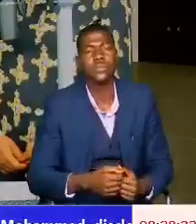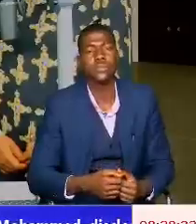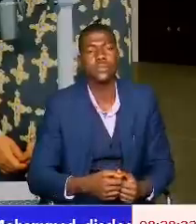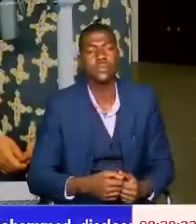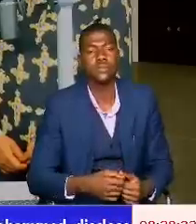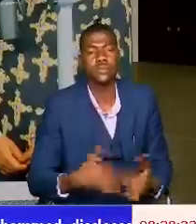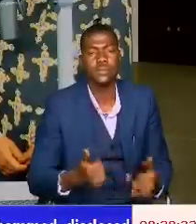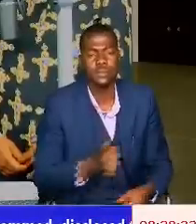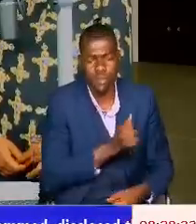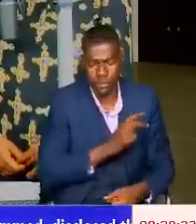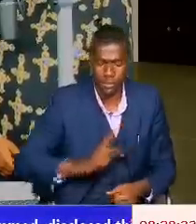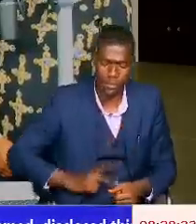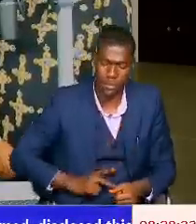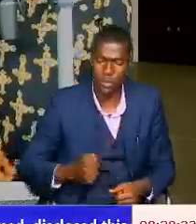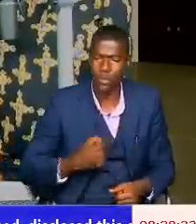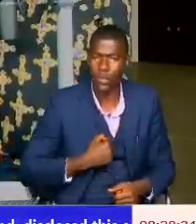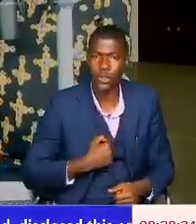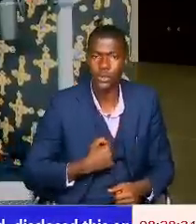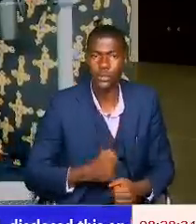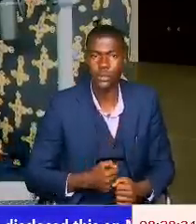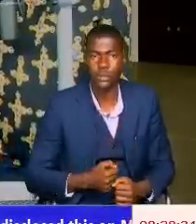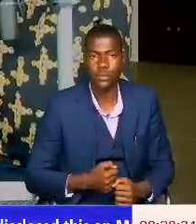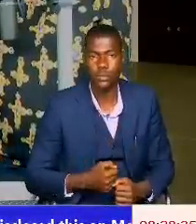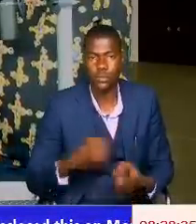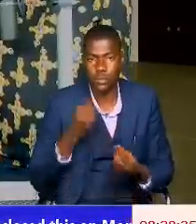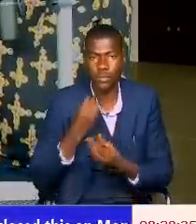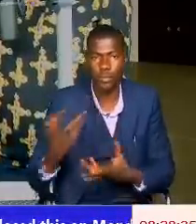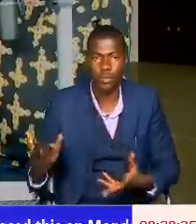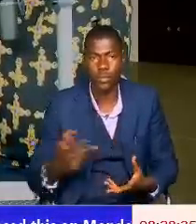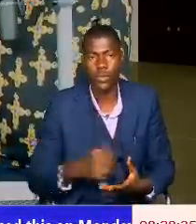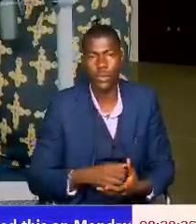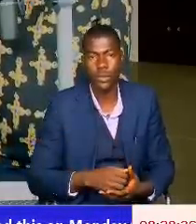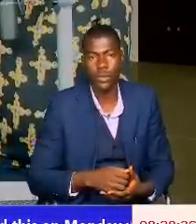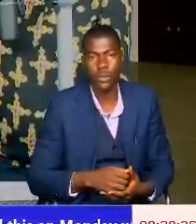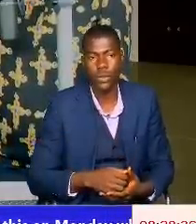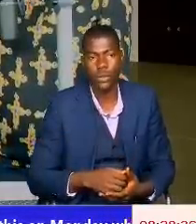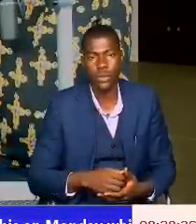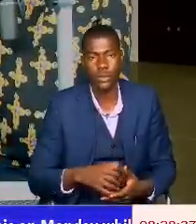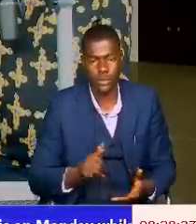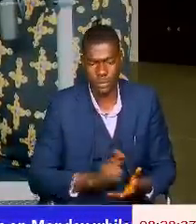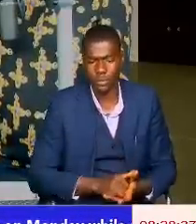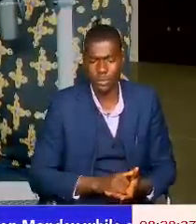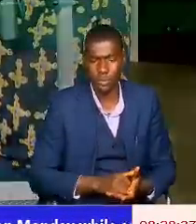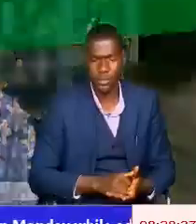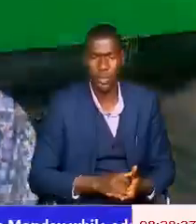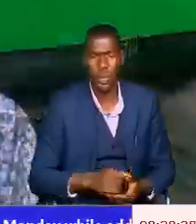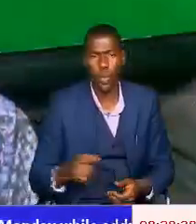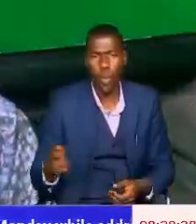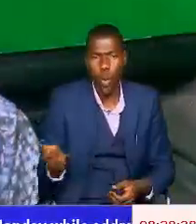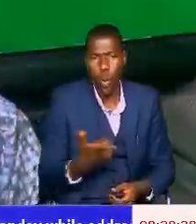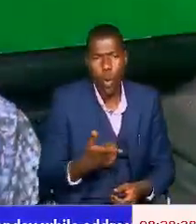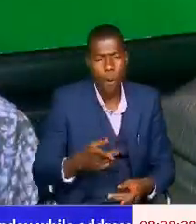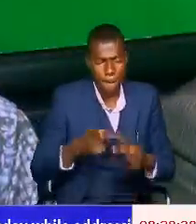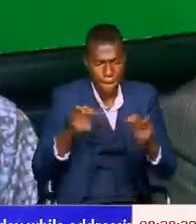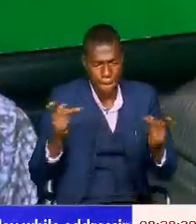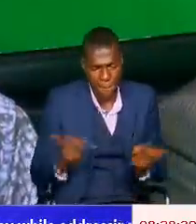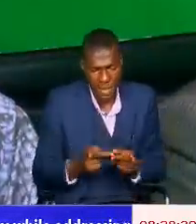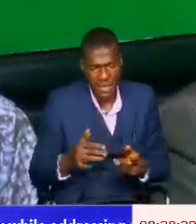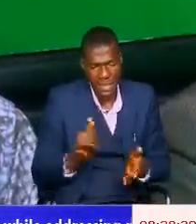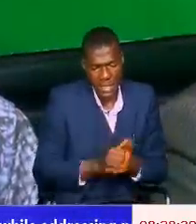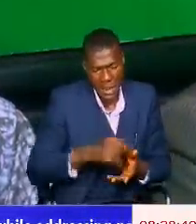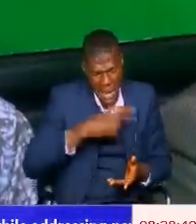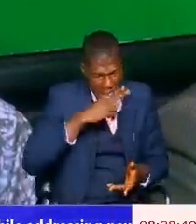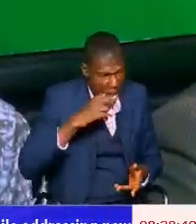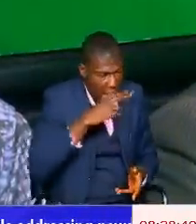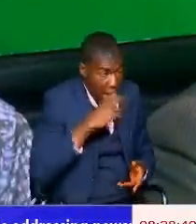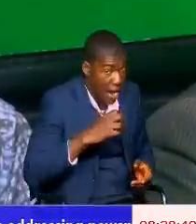give you assignments and make you send all the black spots for criminal